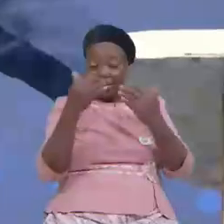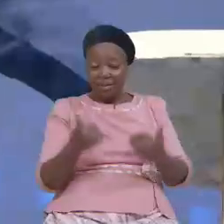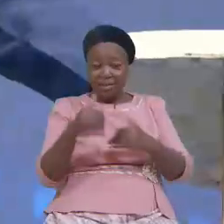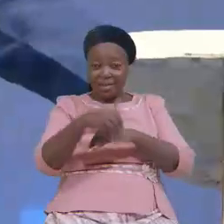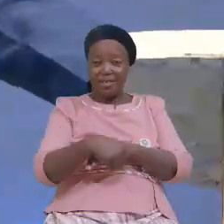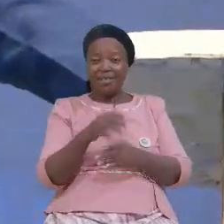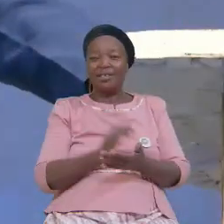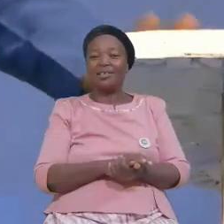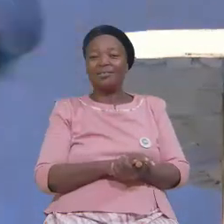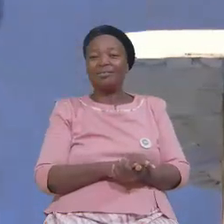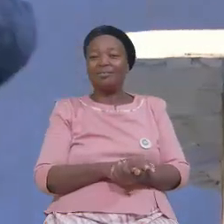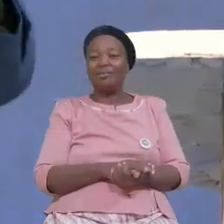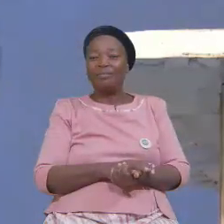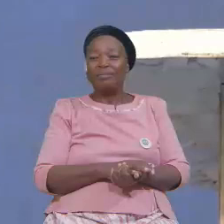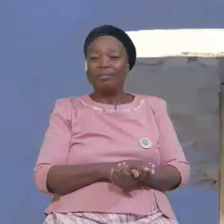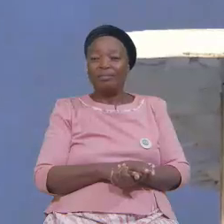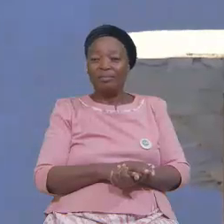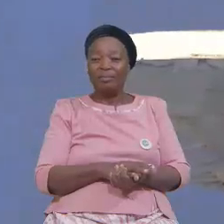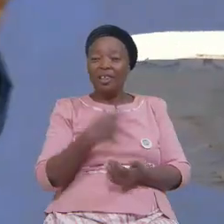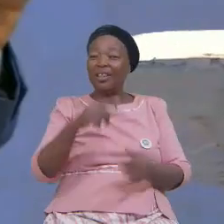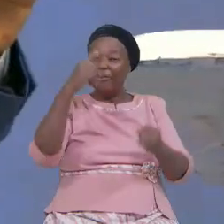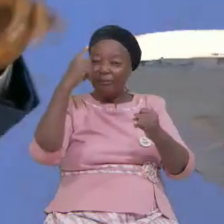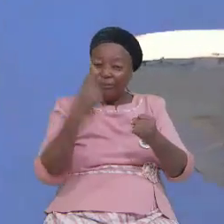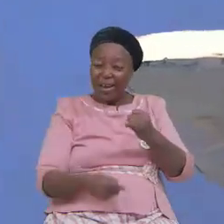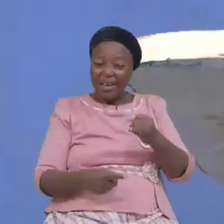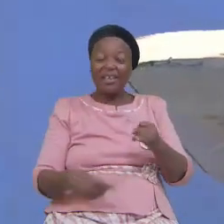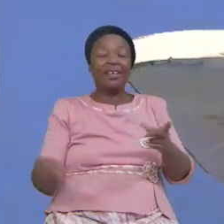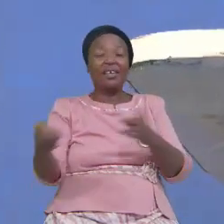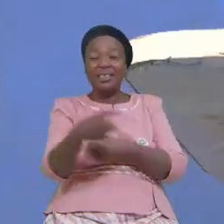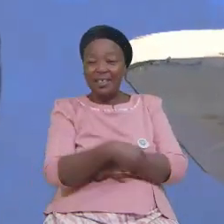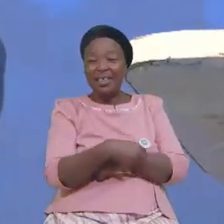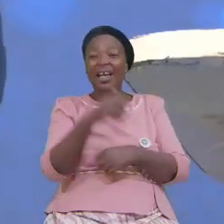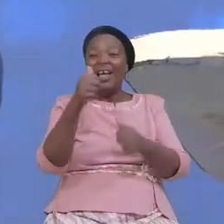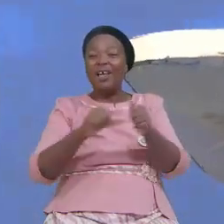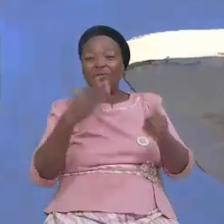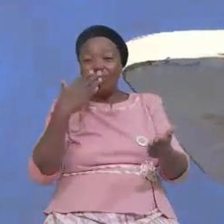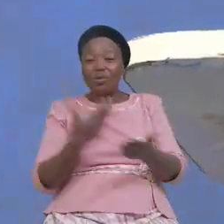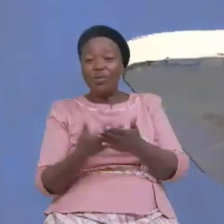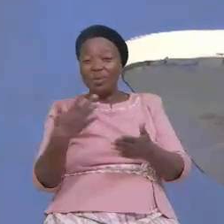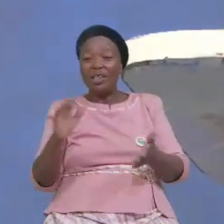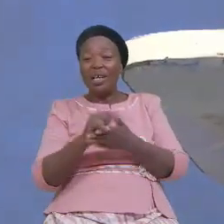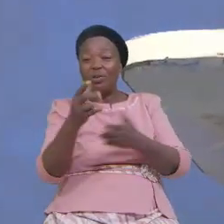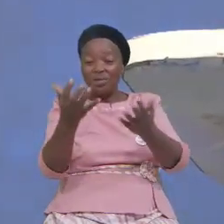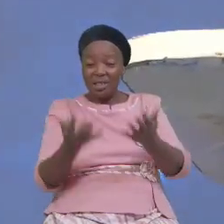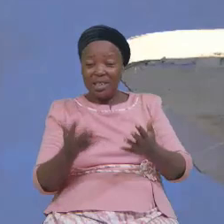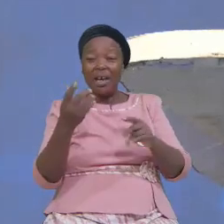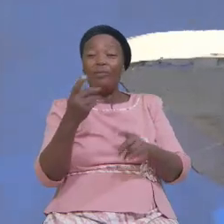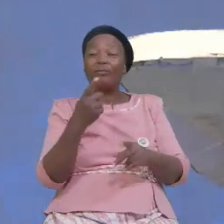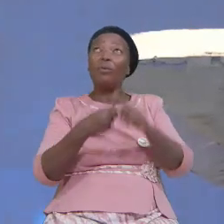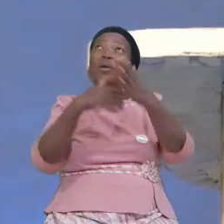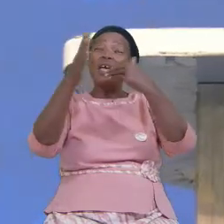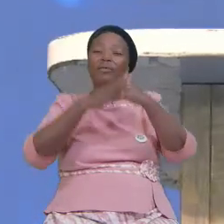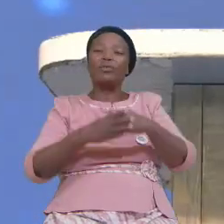Tonight, the final day, every good thing you desire from heaven, it